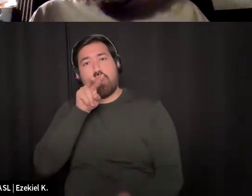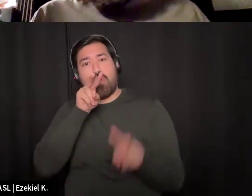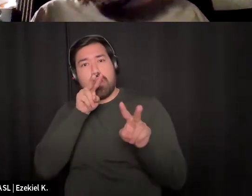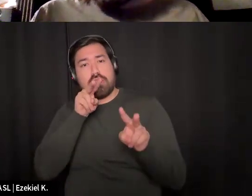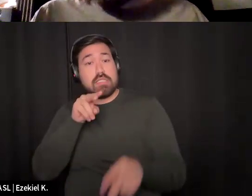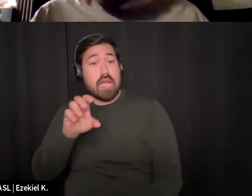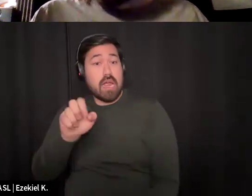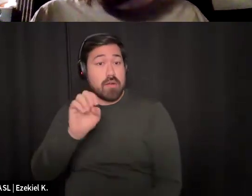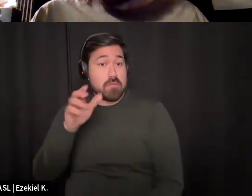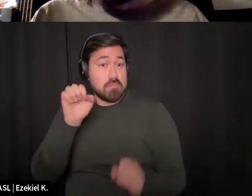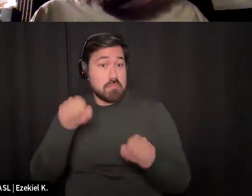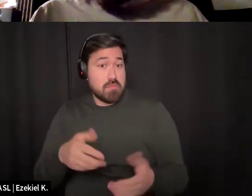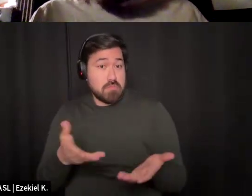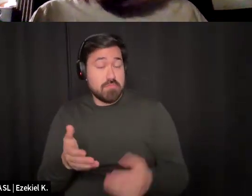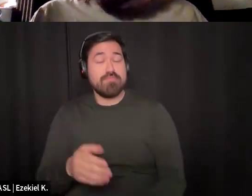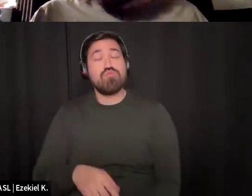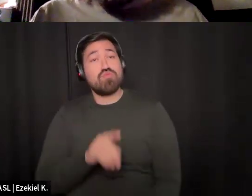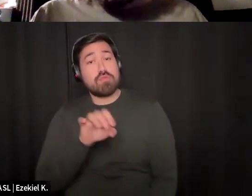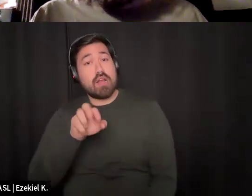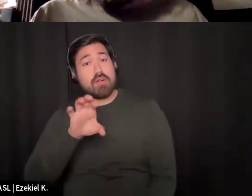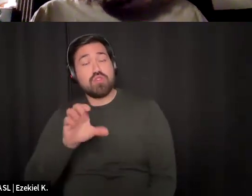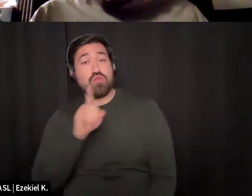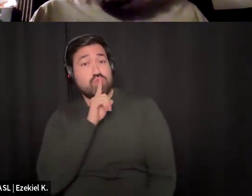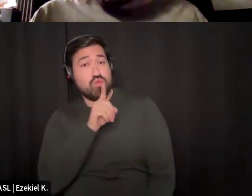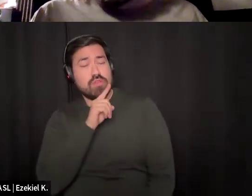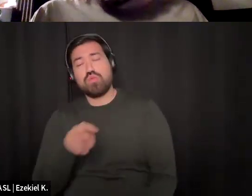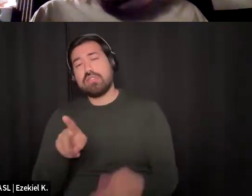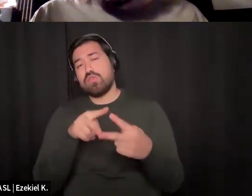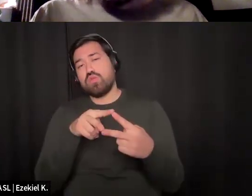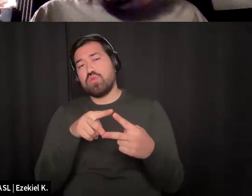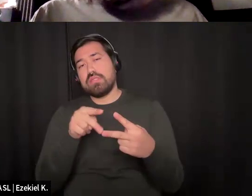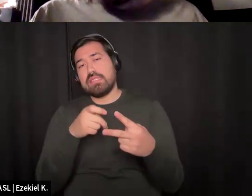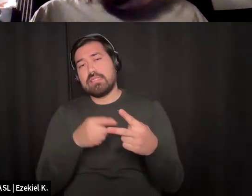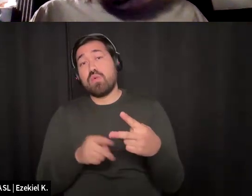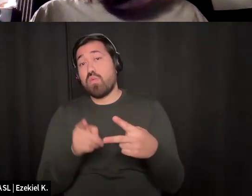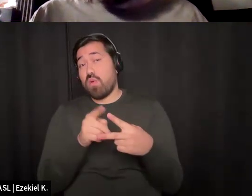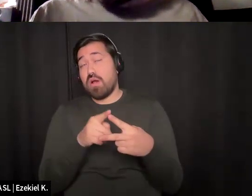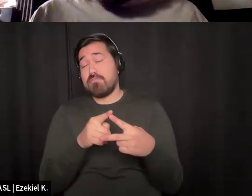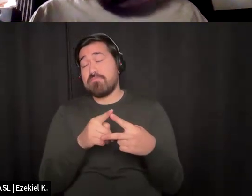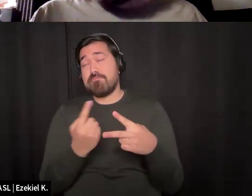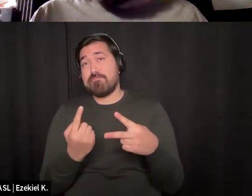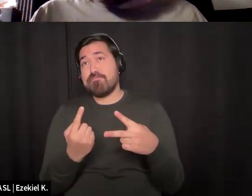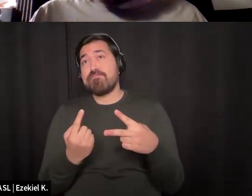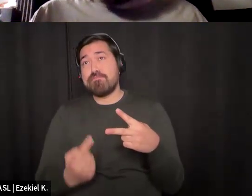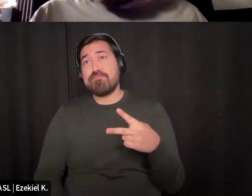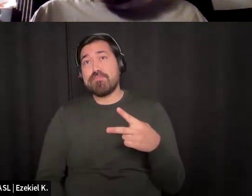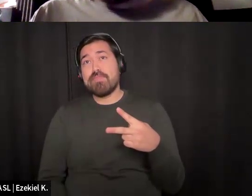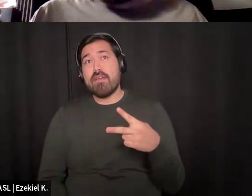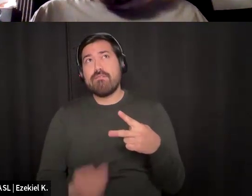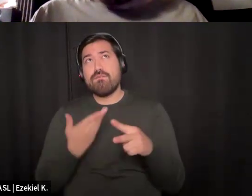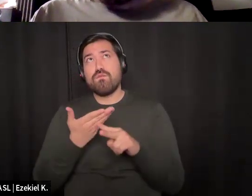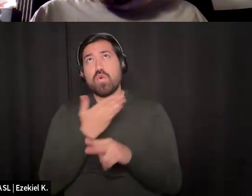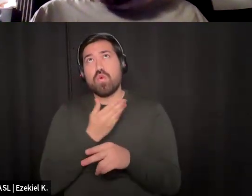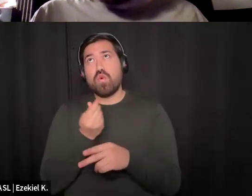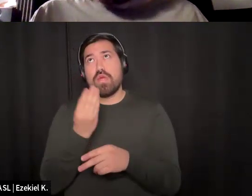Sure. I well, there were two things I think I was going to say. I think one is a few years back, I